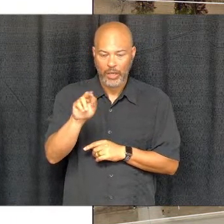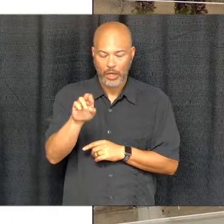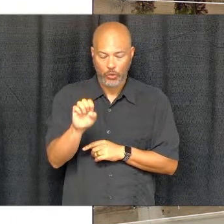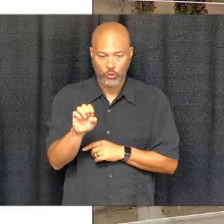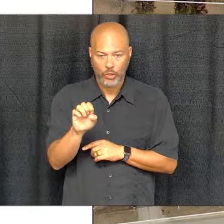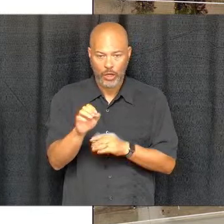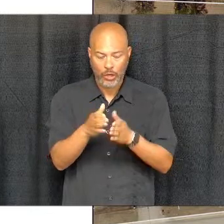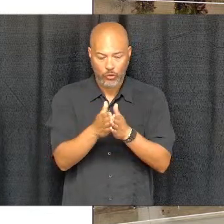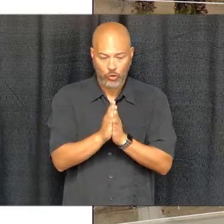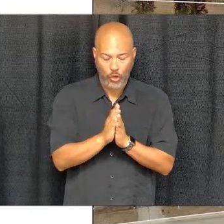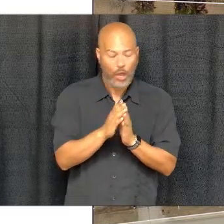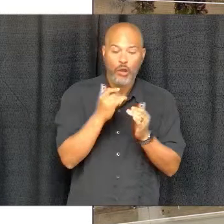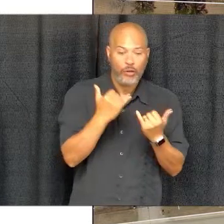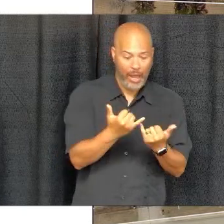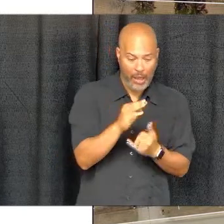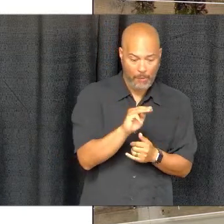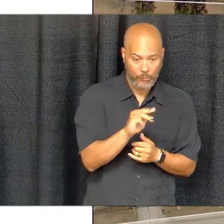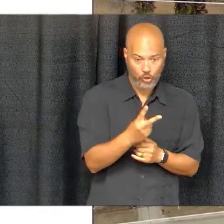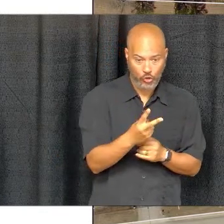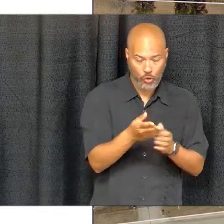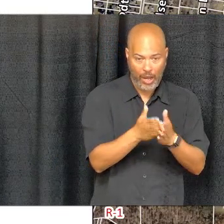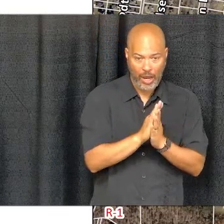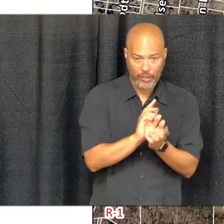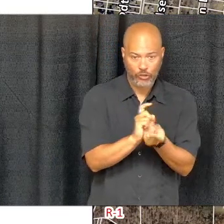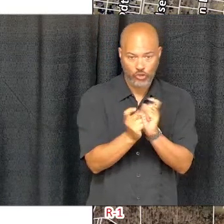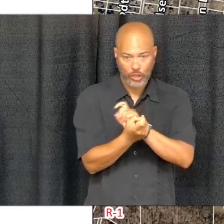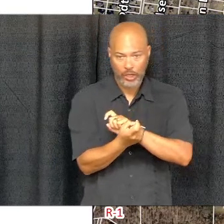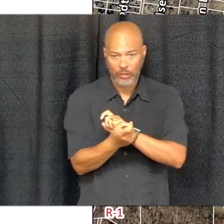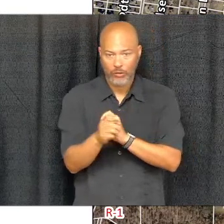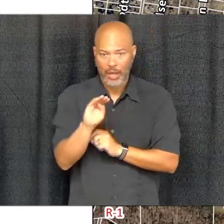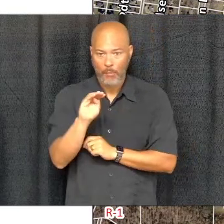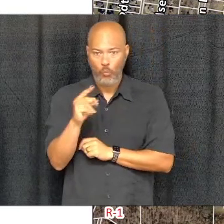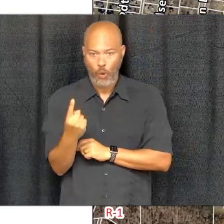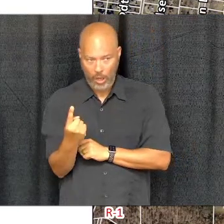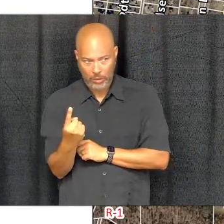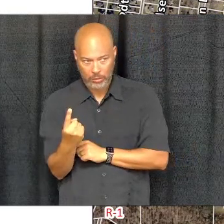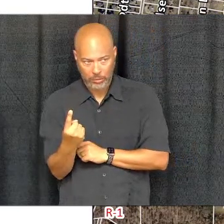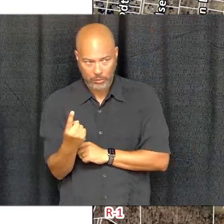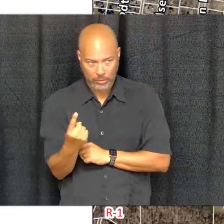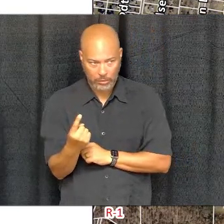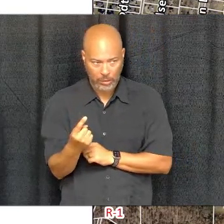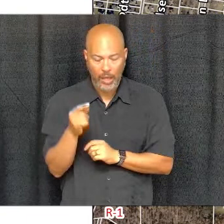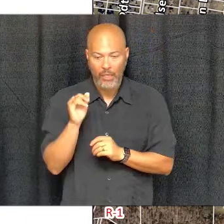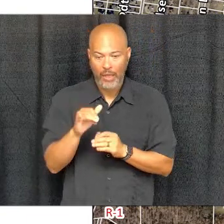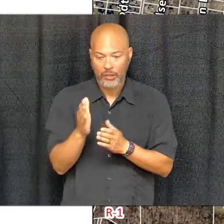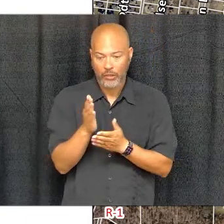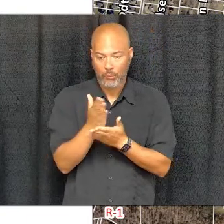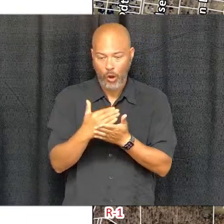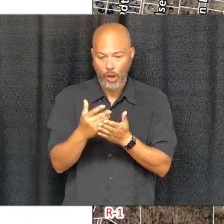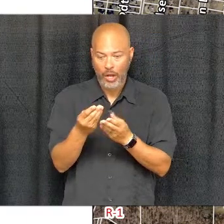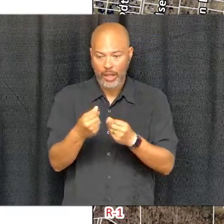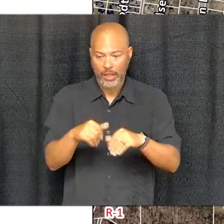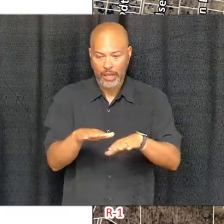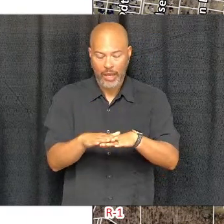acres, currently zoned M2 and requesting to go to M1. It's a portion